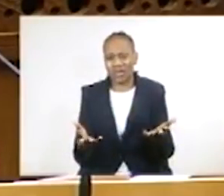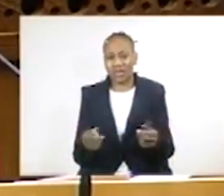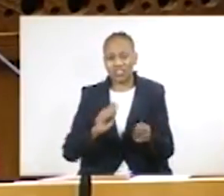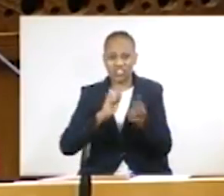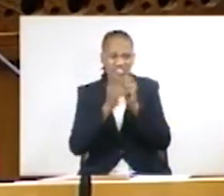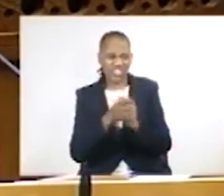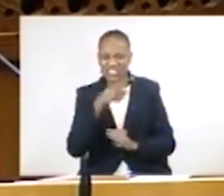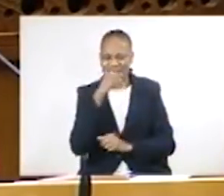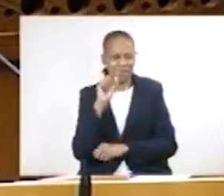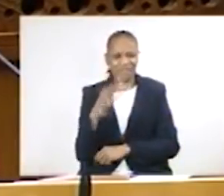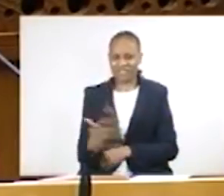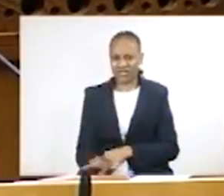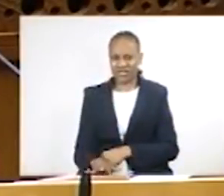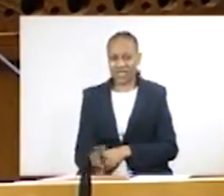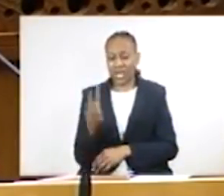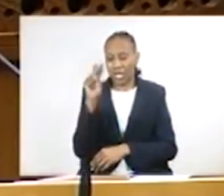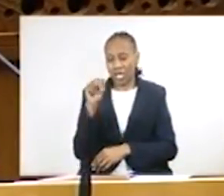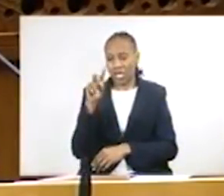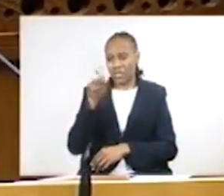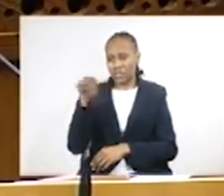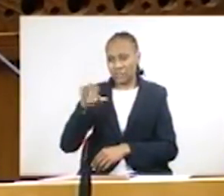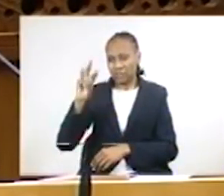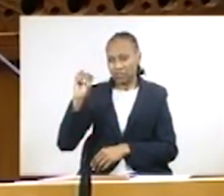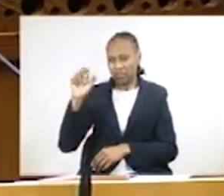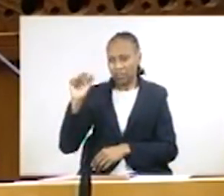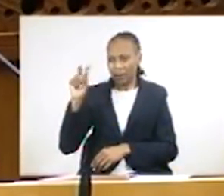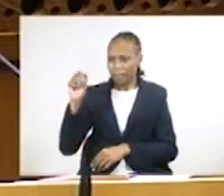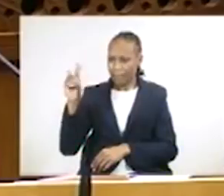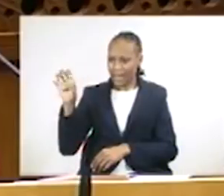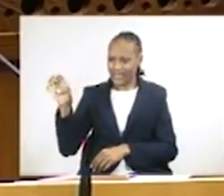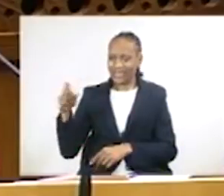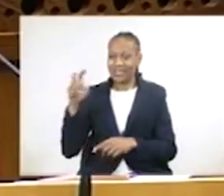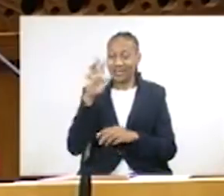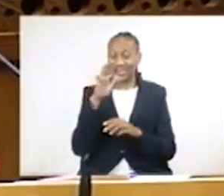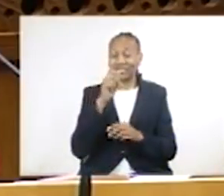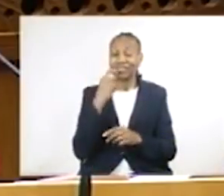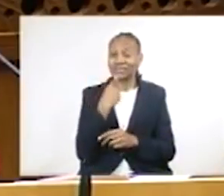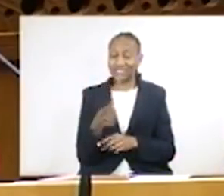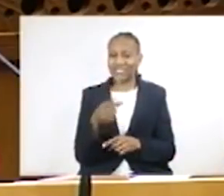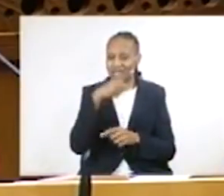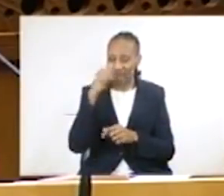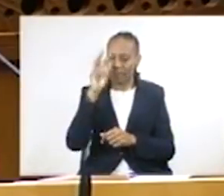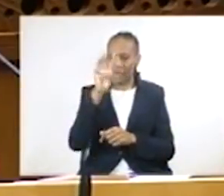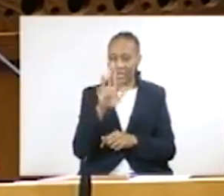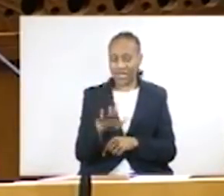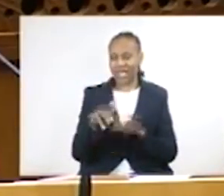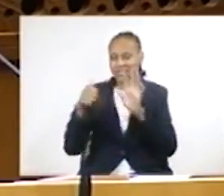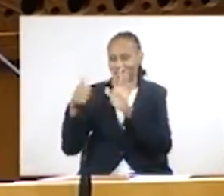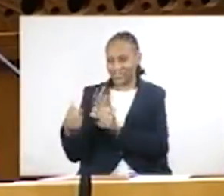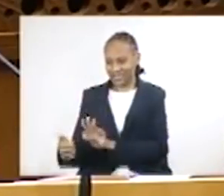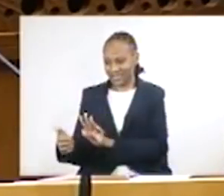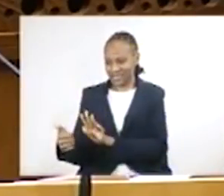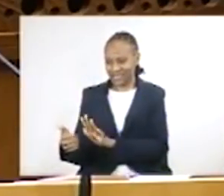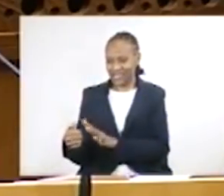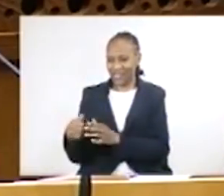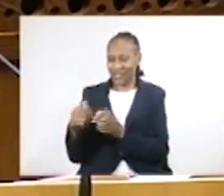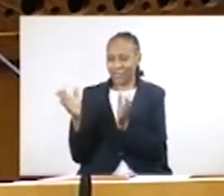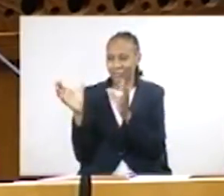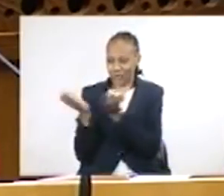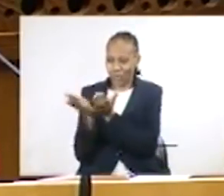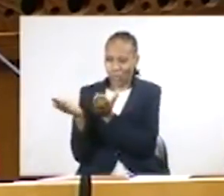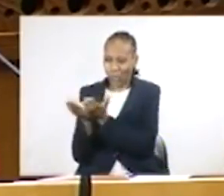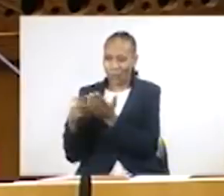economic structure. Otherwise, what has been suggested here is a mere old wine in a new bottle. We are